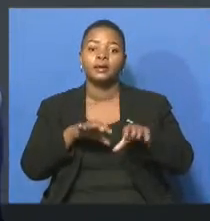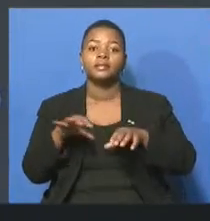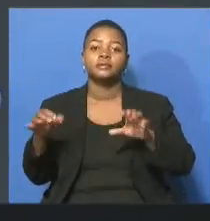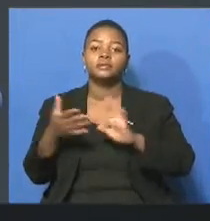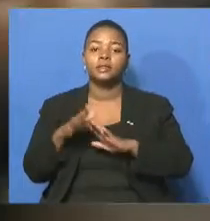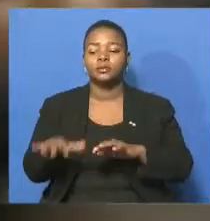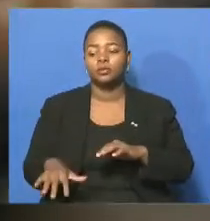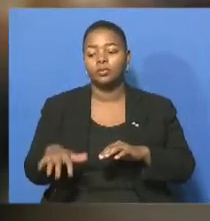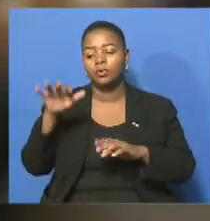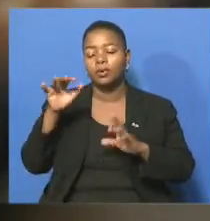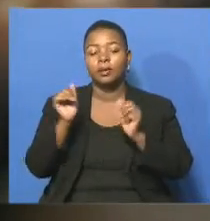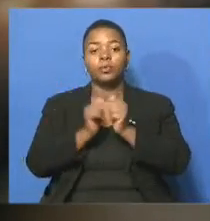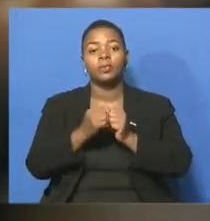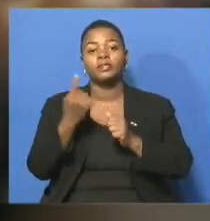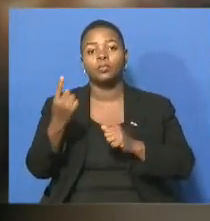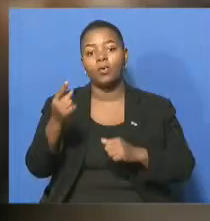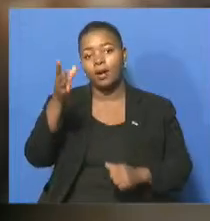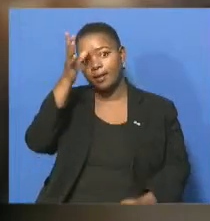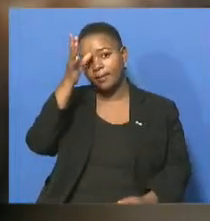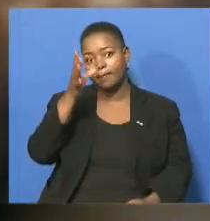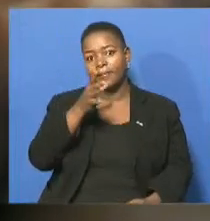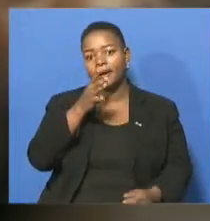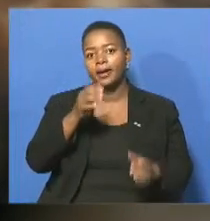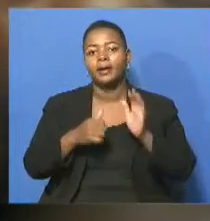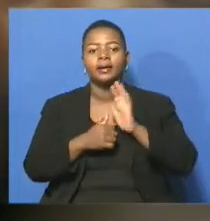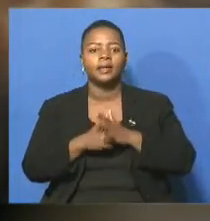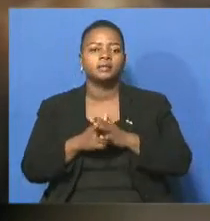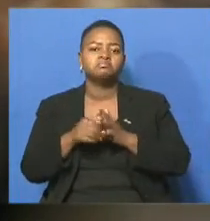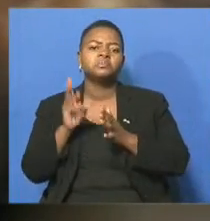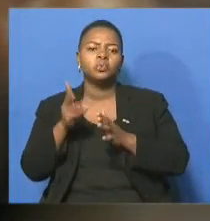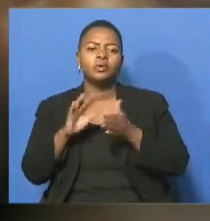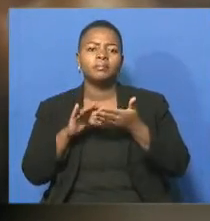the statistics do indicate that